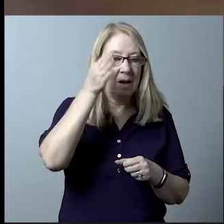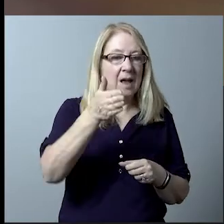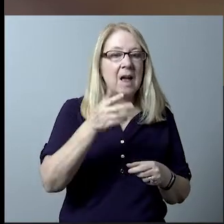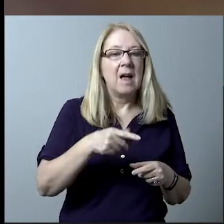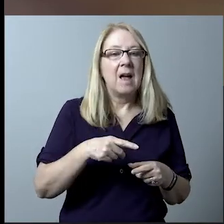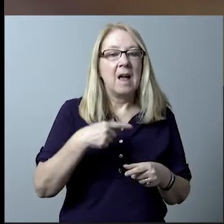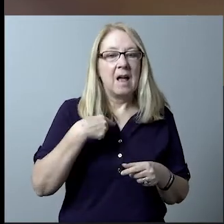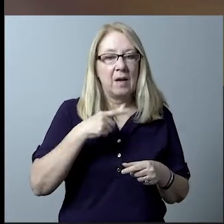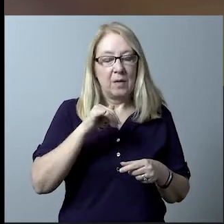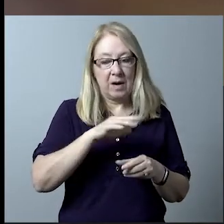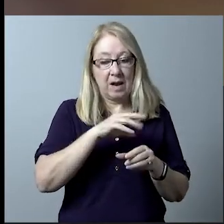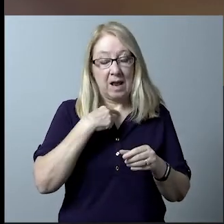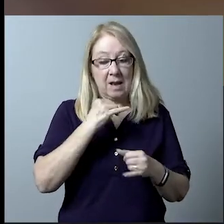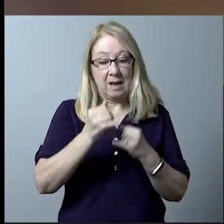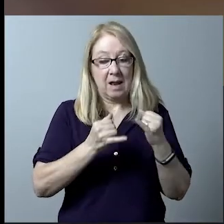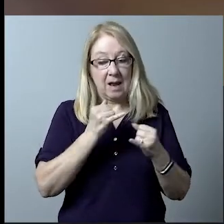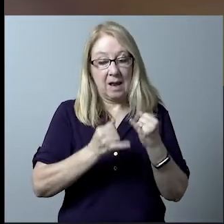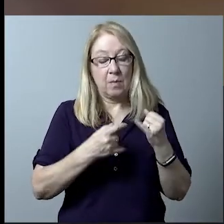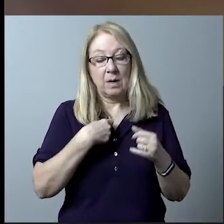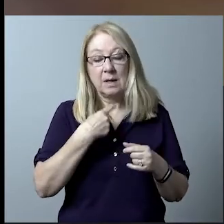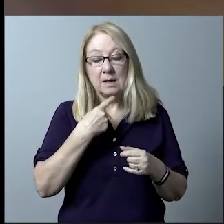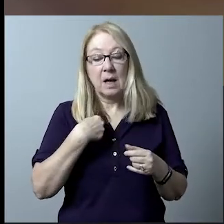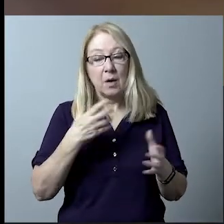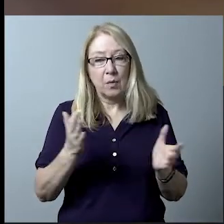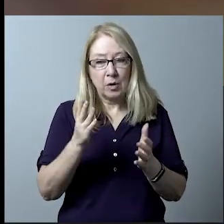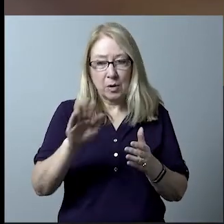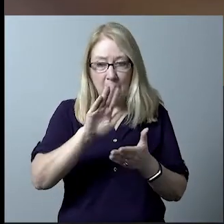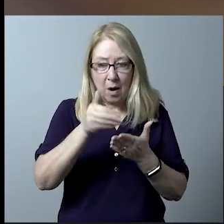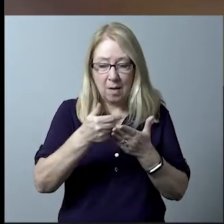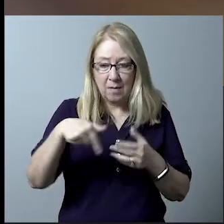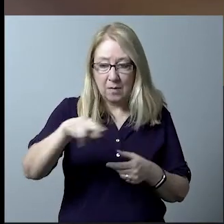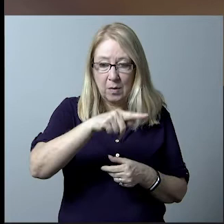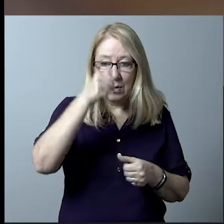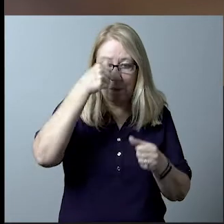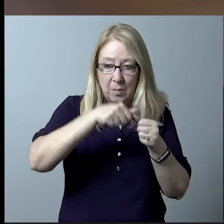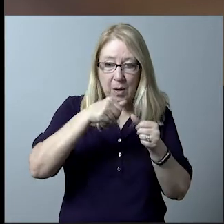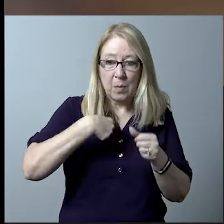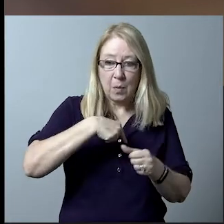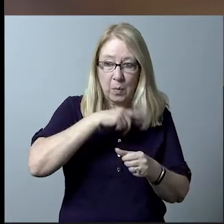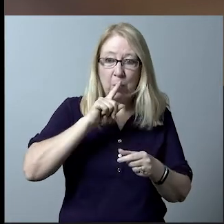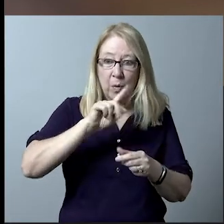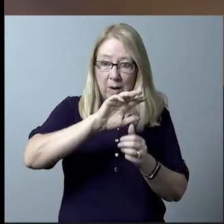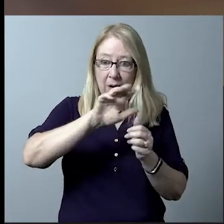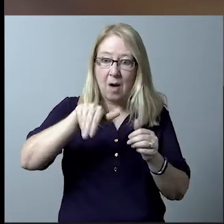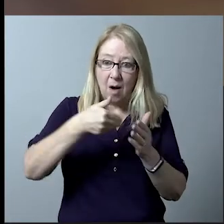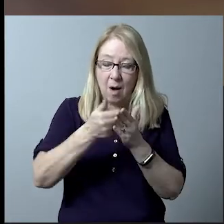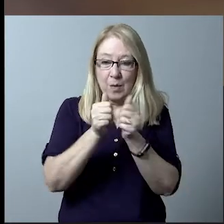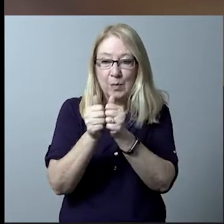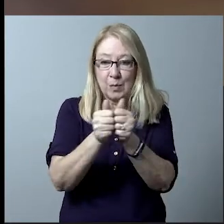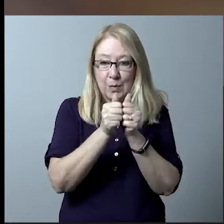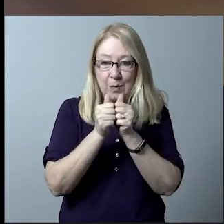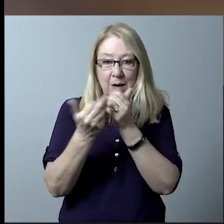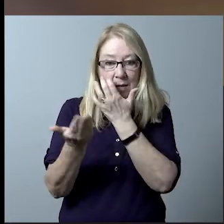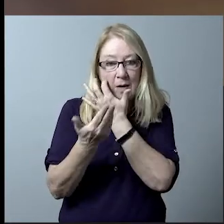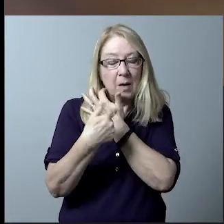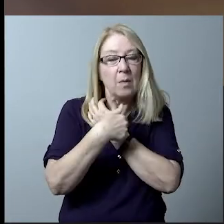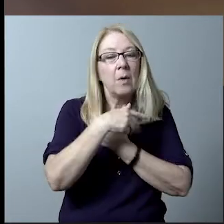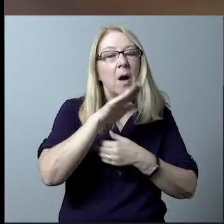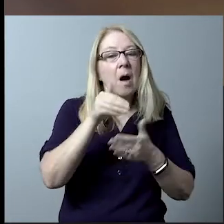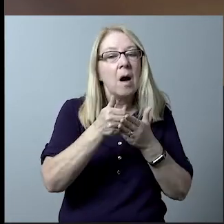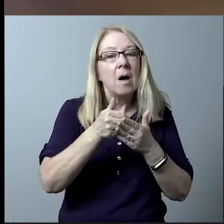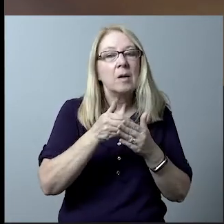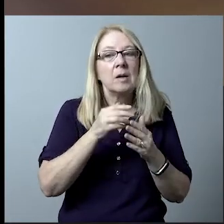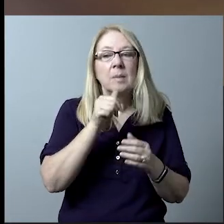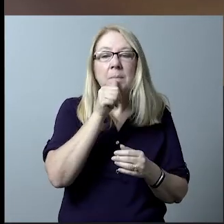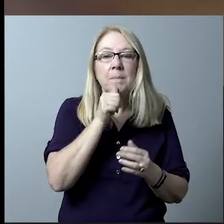ahead, pandemic or not. In conclusion, I want to encourage each of you to remember that we are truly all in this together.